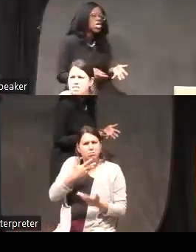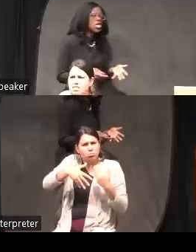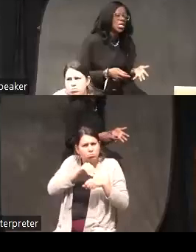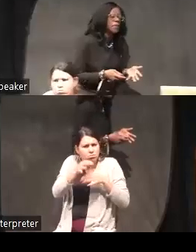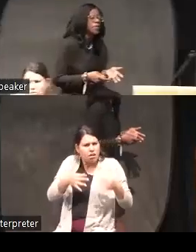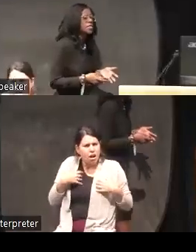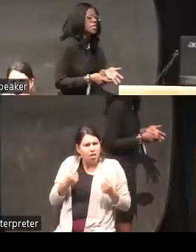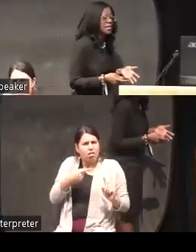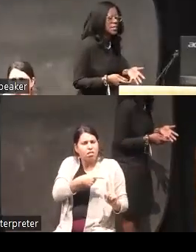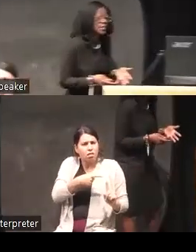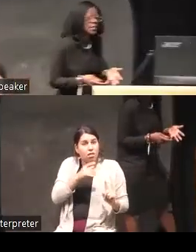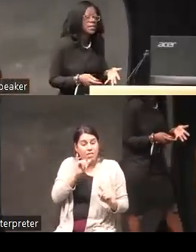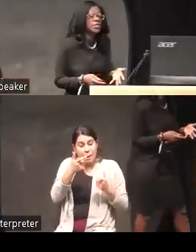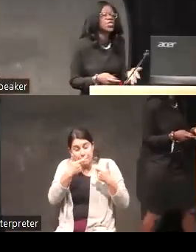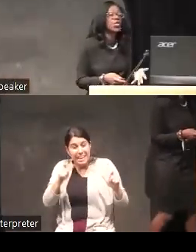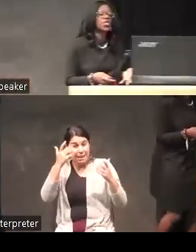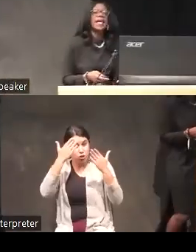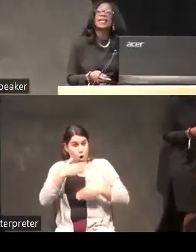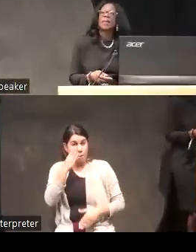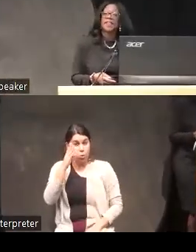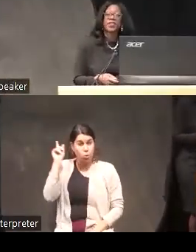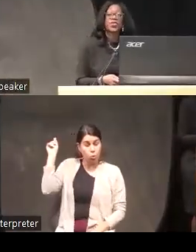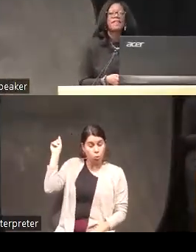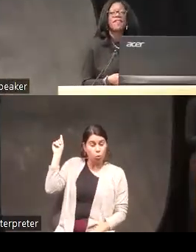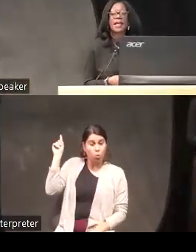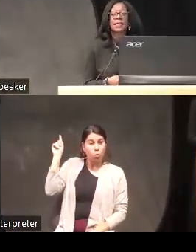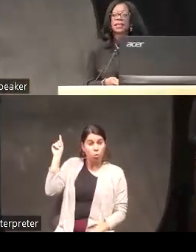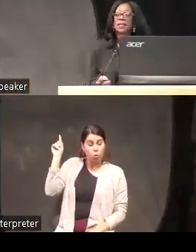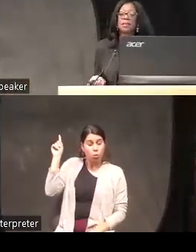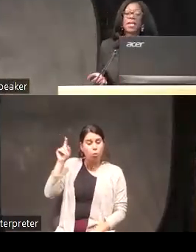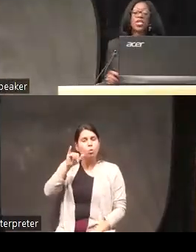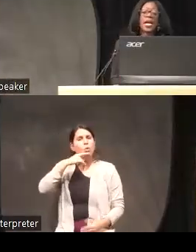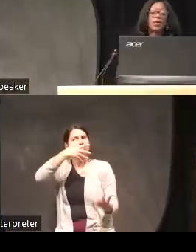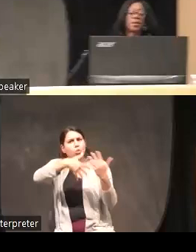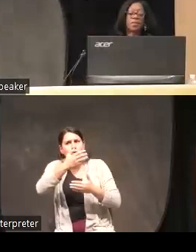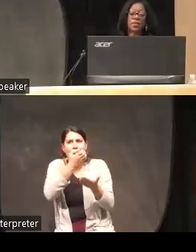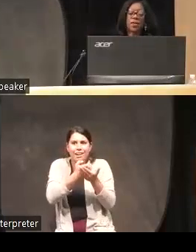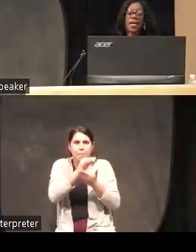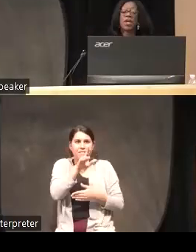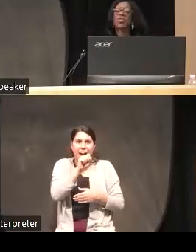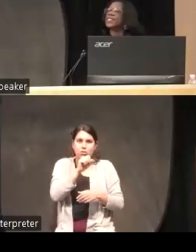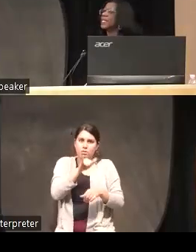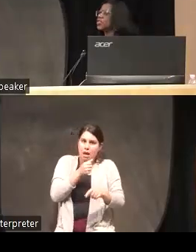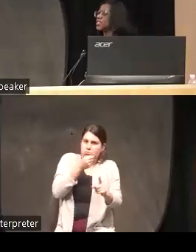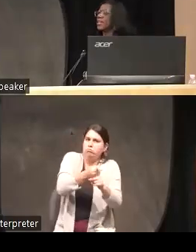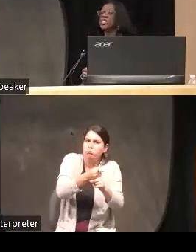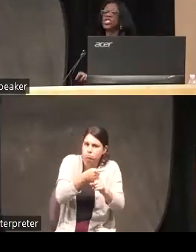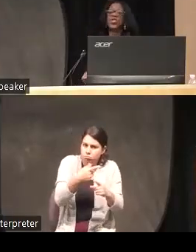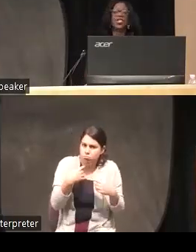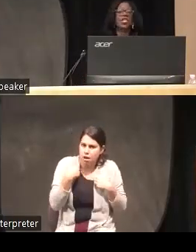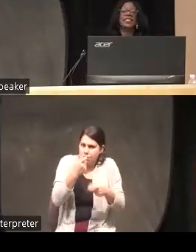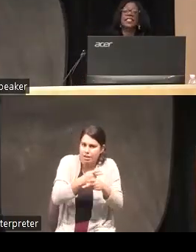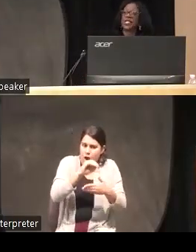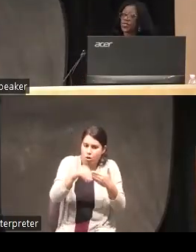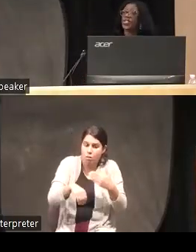large dark blue slice is the social and economic factors that affect patient outcomes, right? Residential segregation used